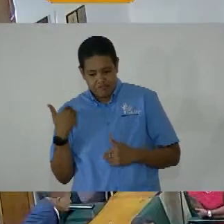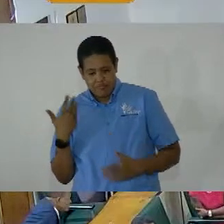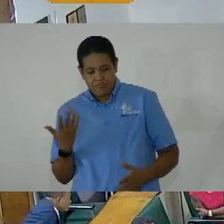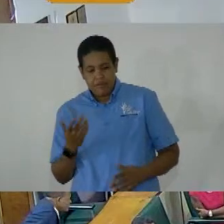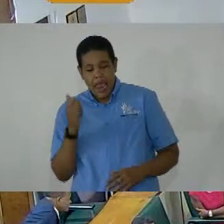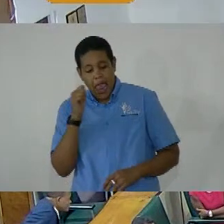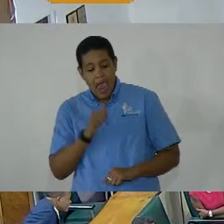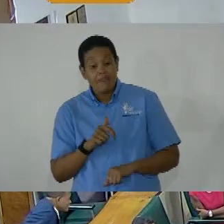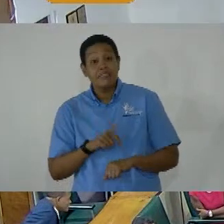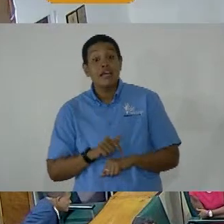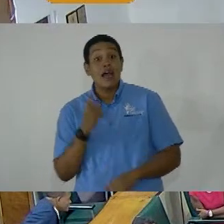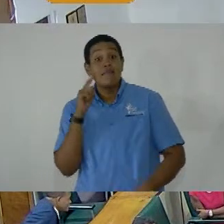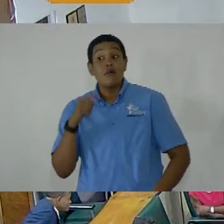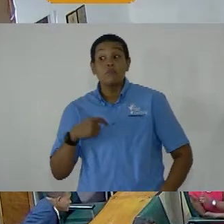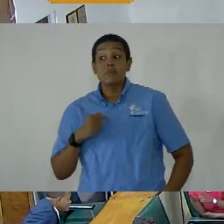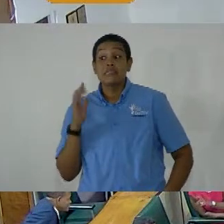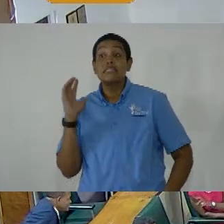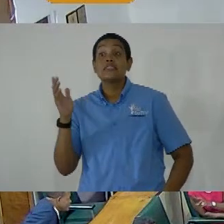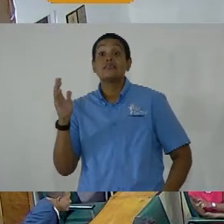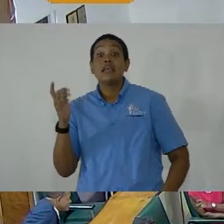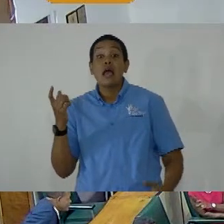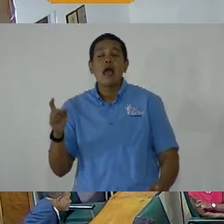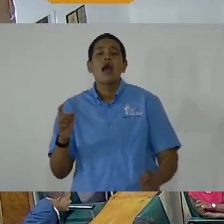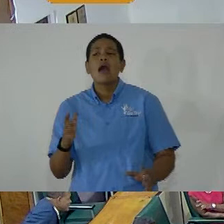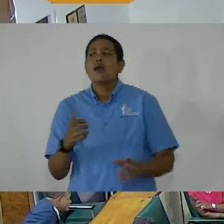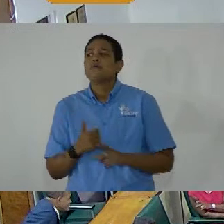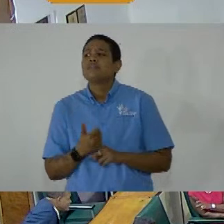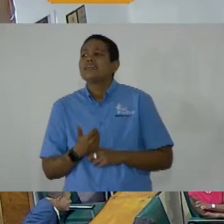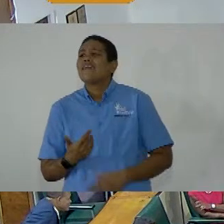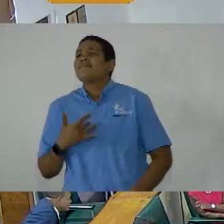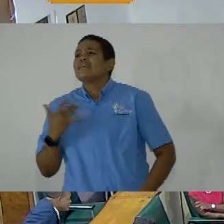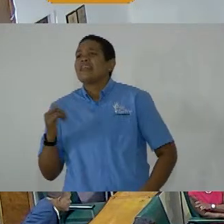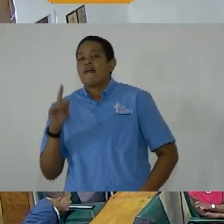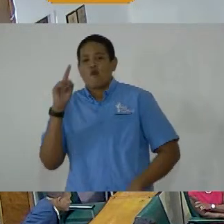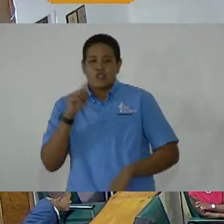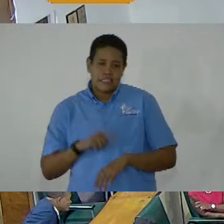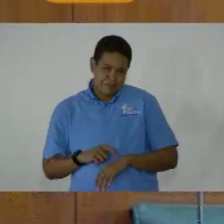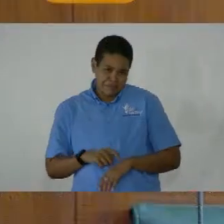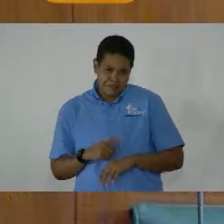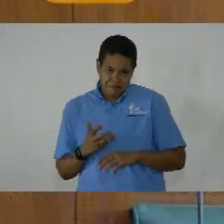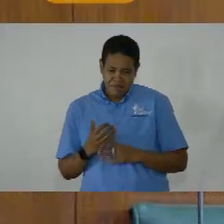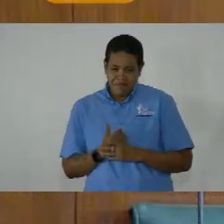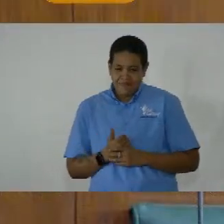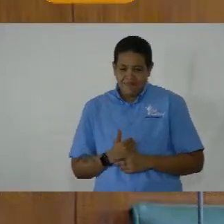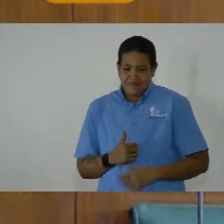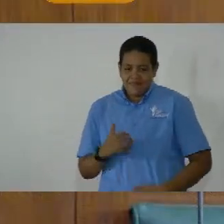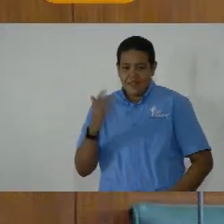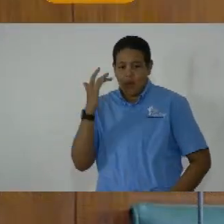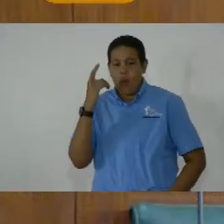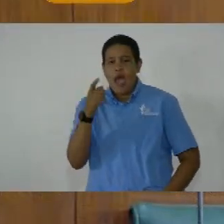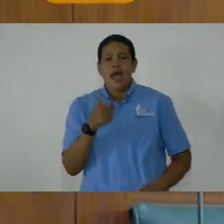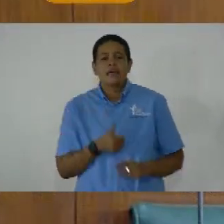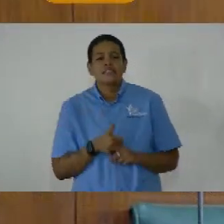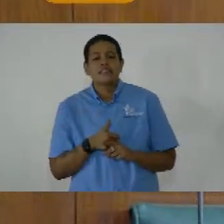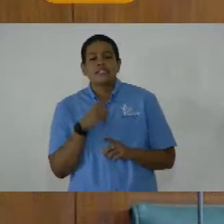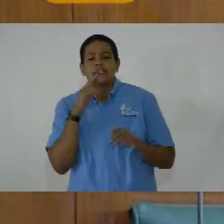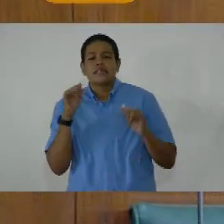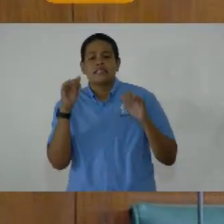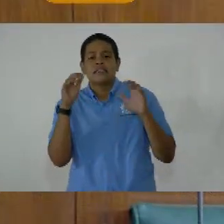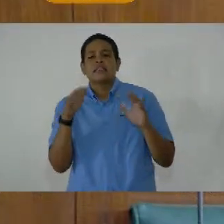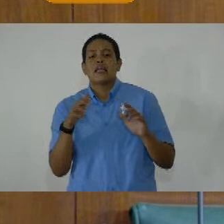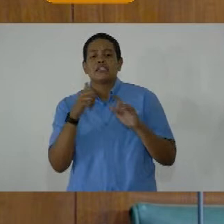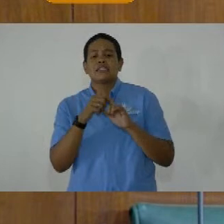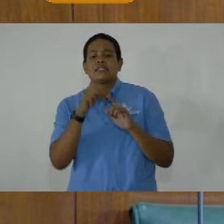Each time for me, Madam Speaker, feels like the first, because the standard